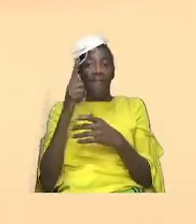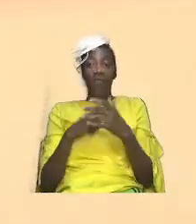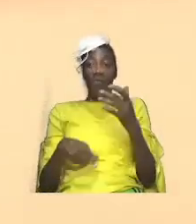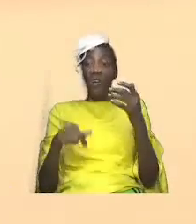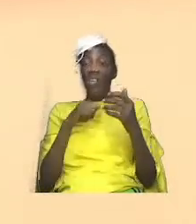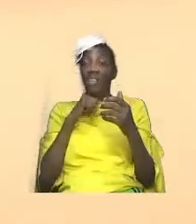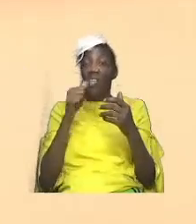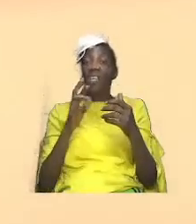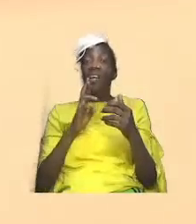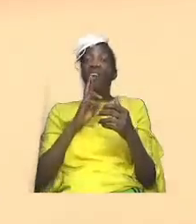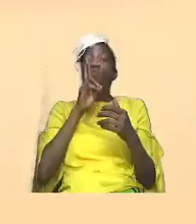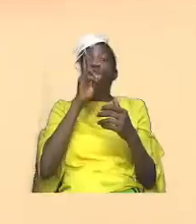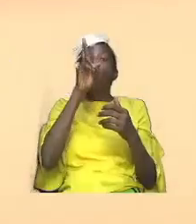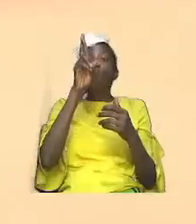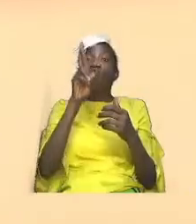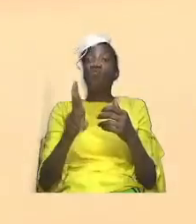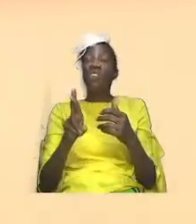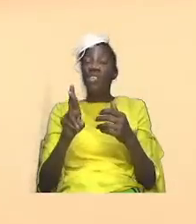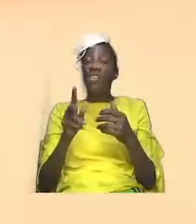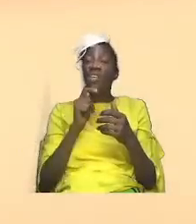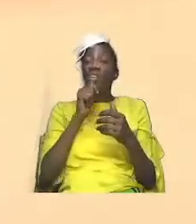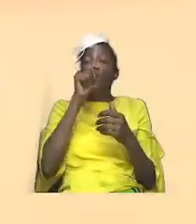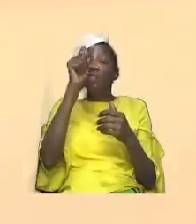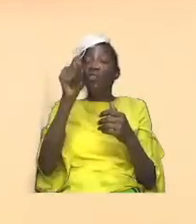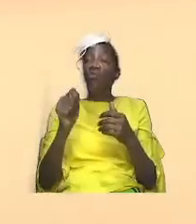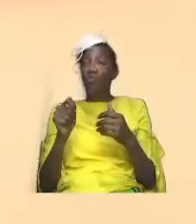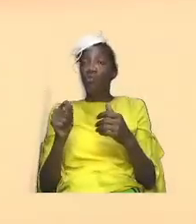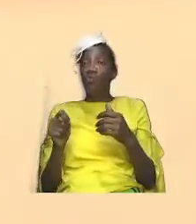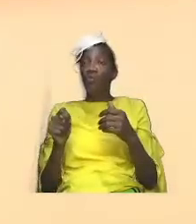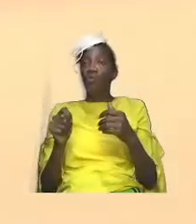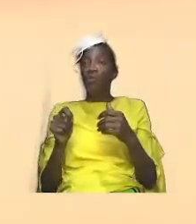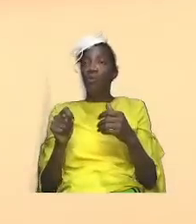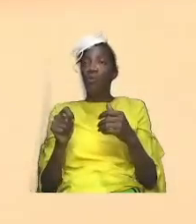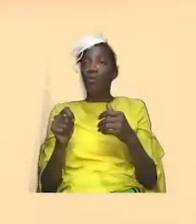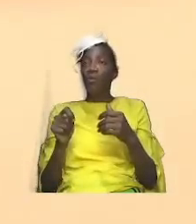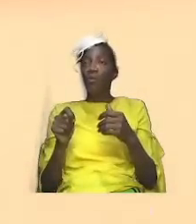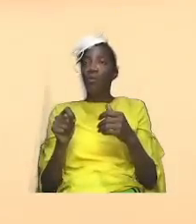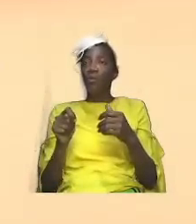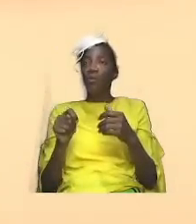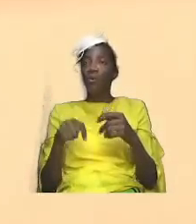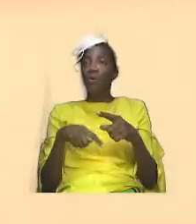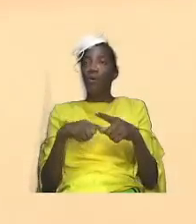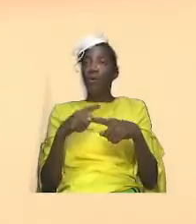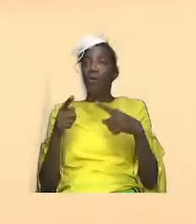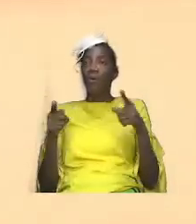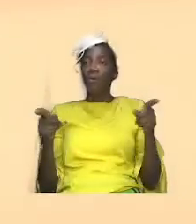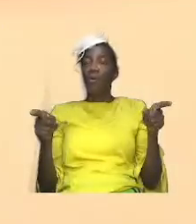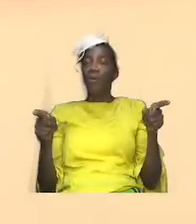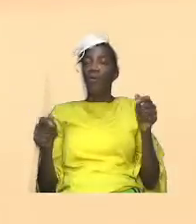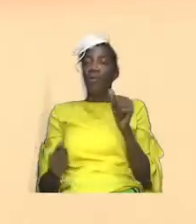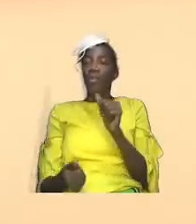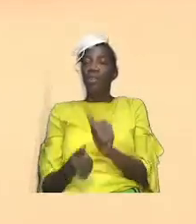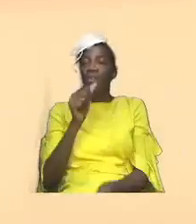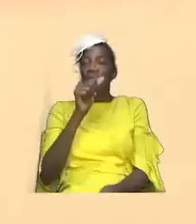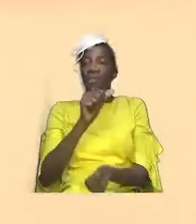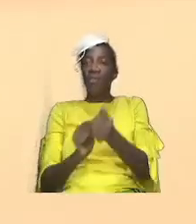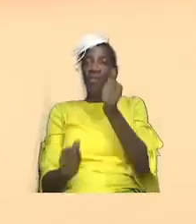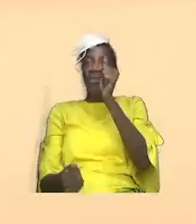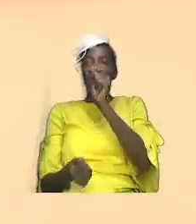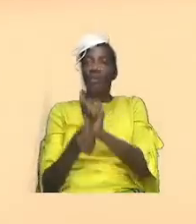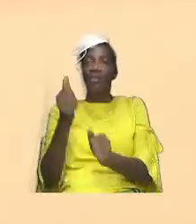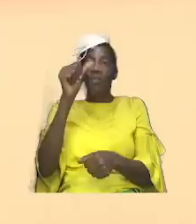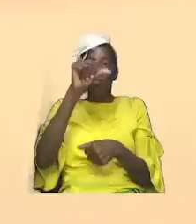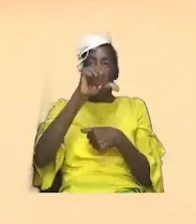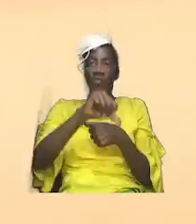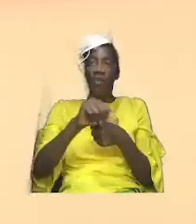genuine in terms of true motive is going to be destroyed.